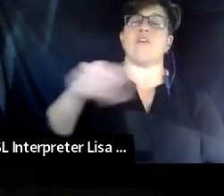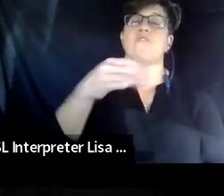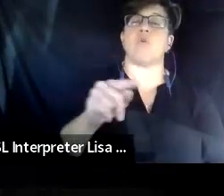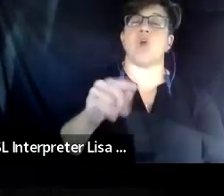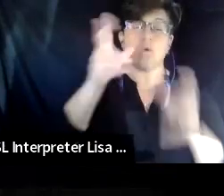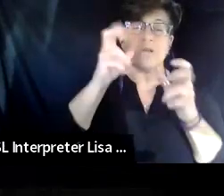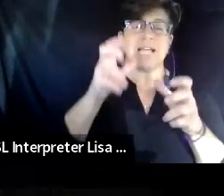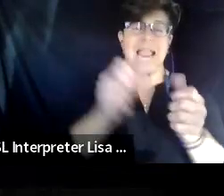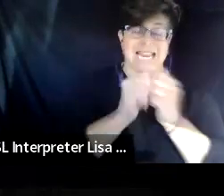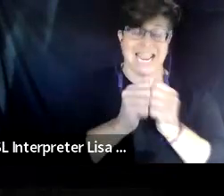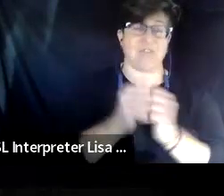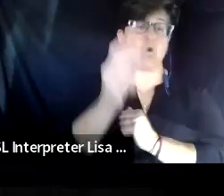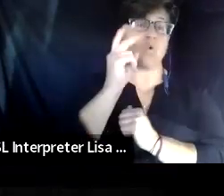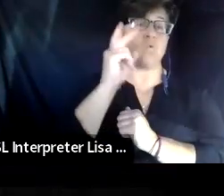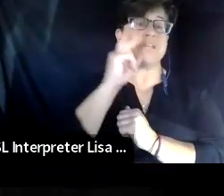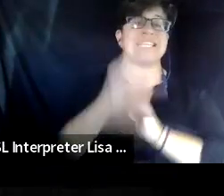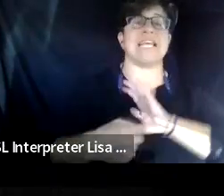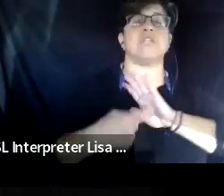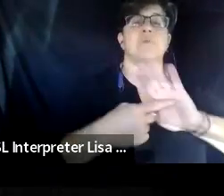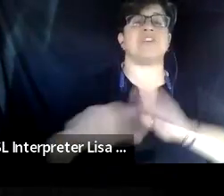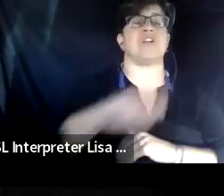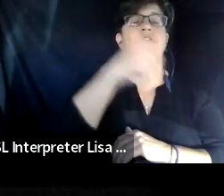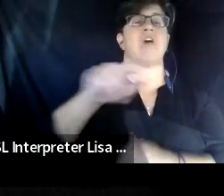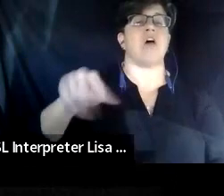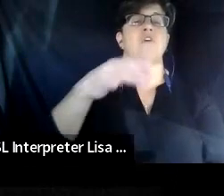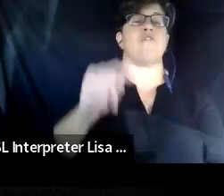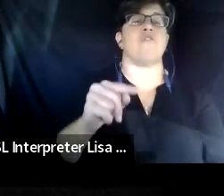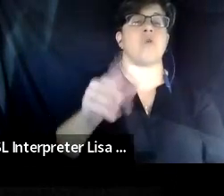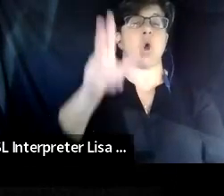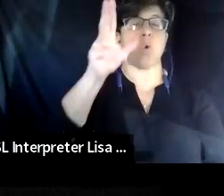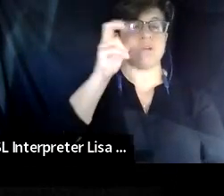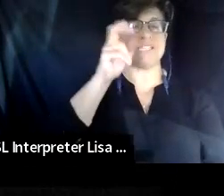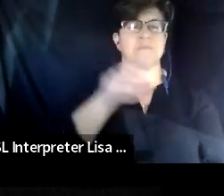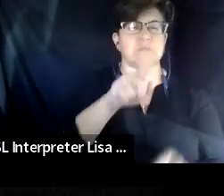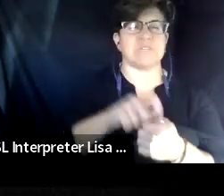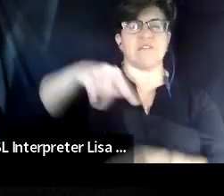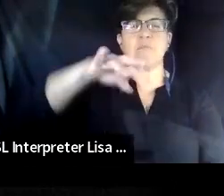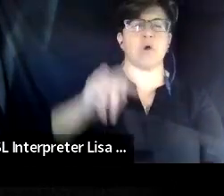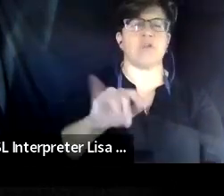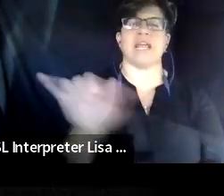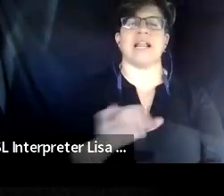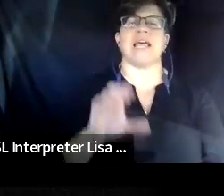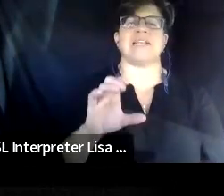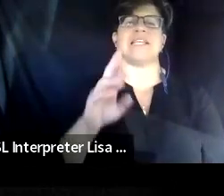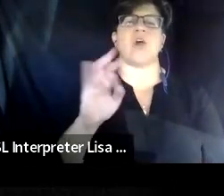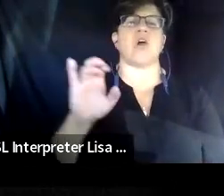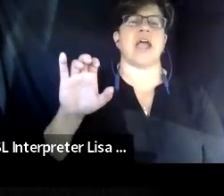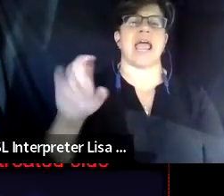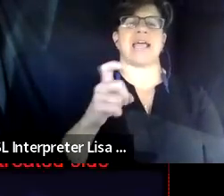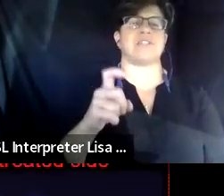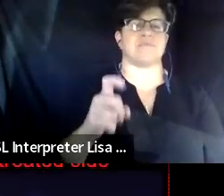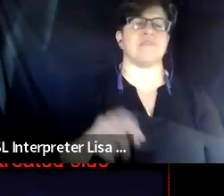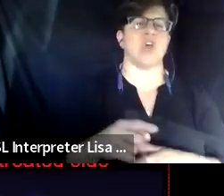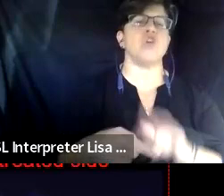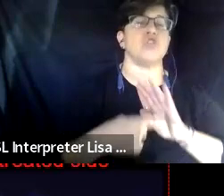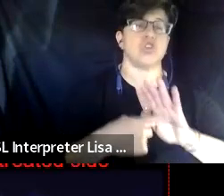together with it, we see the expression of other photoreceptor-specific proteins like CRX recoverin and the opsins, showing that these